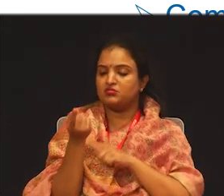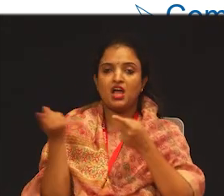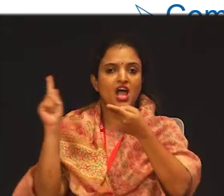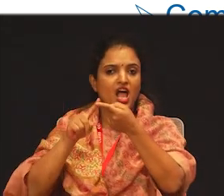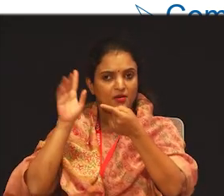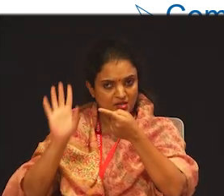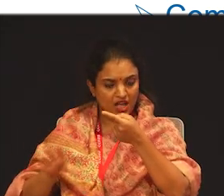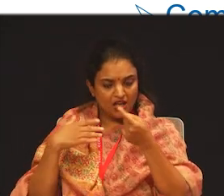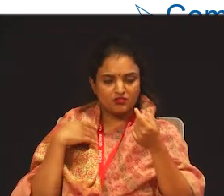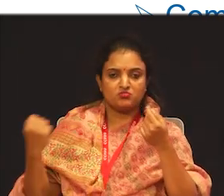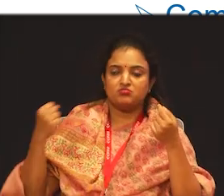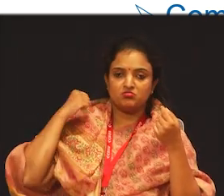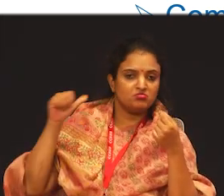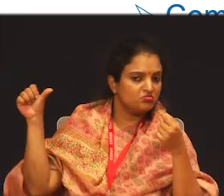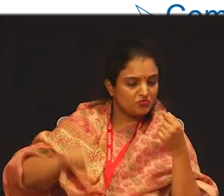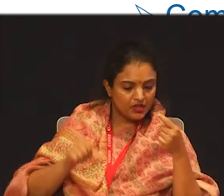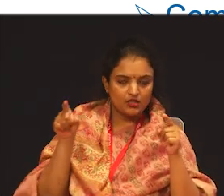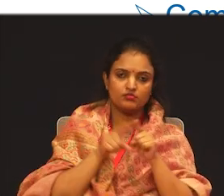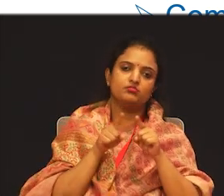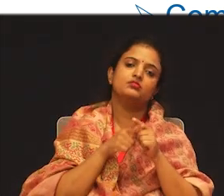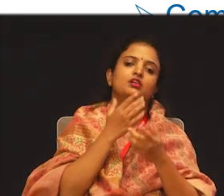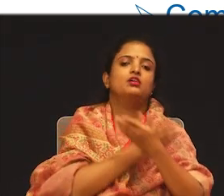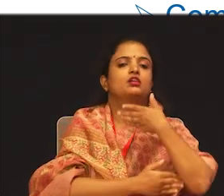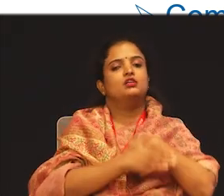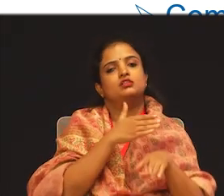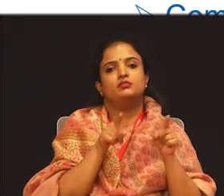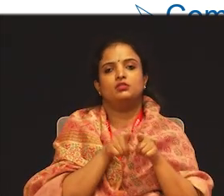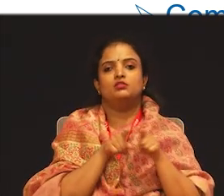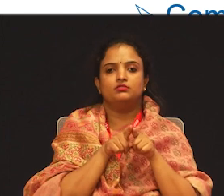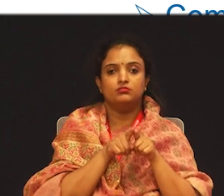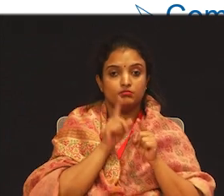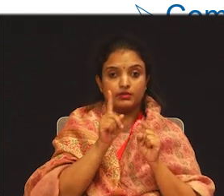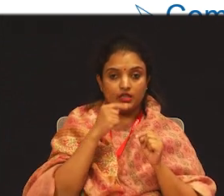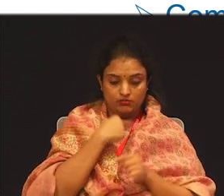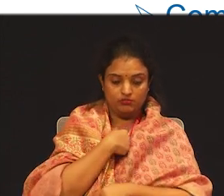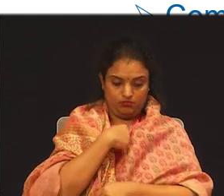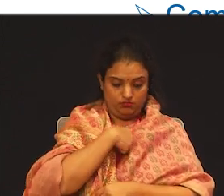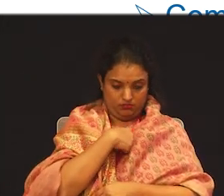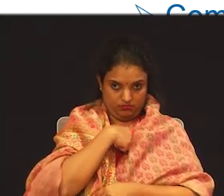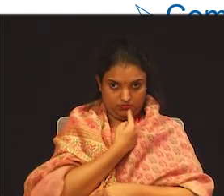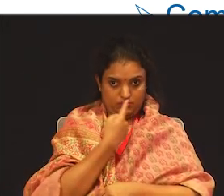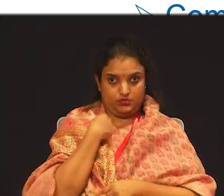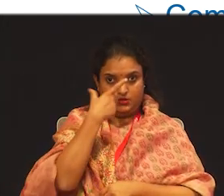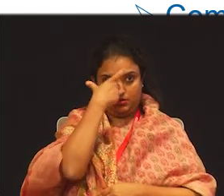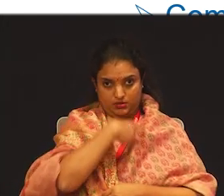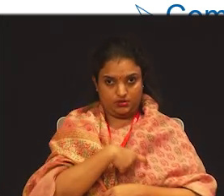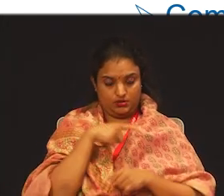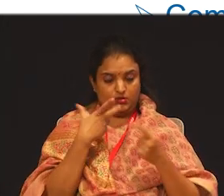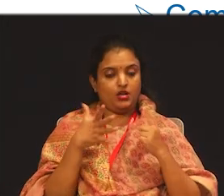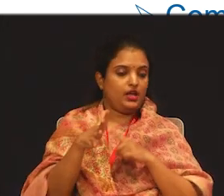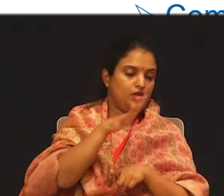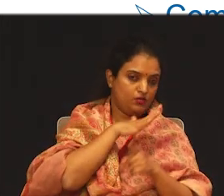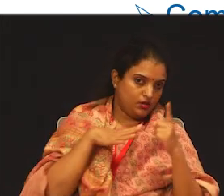nothing but disability. And now it's up to me as an individual and my